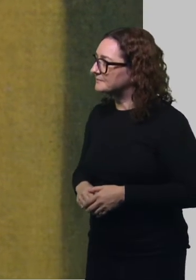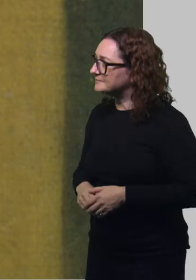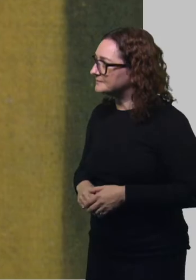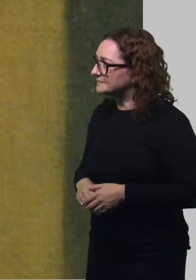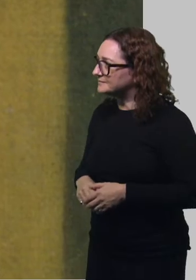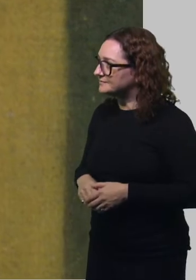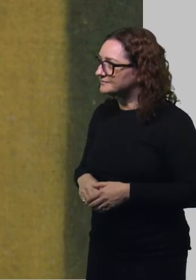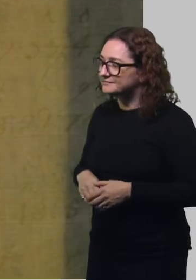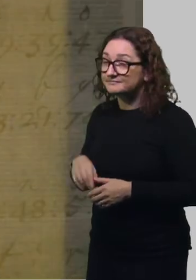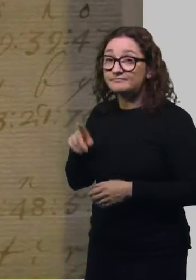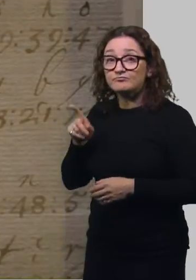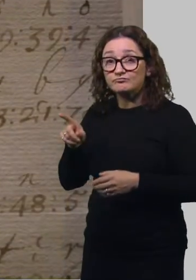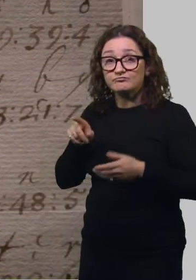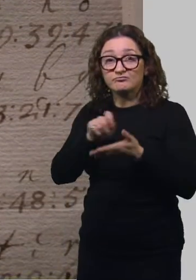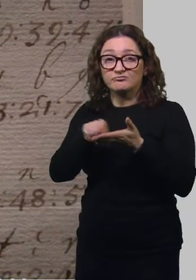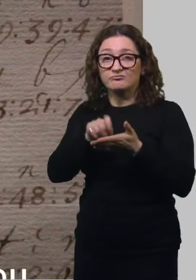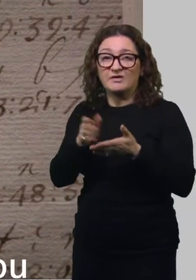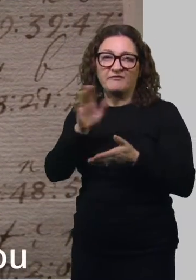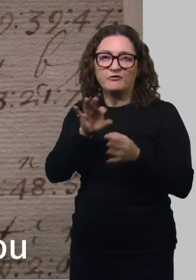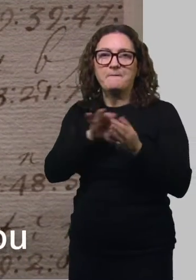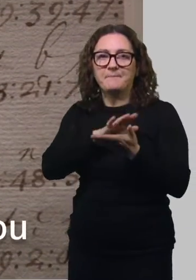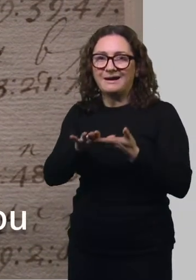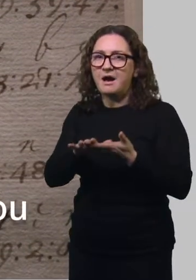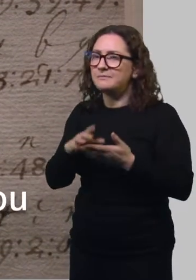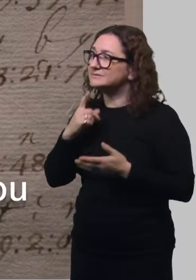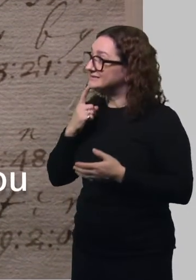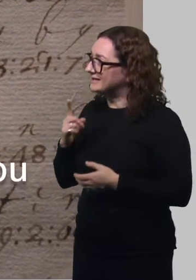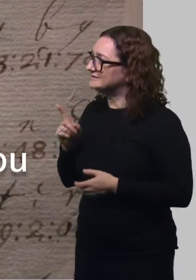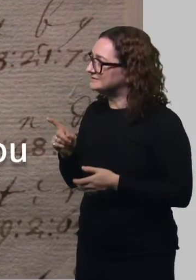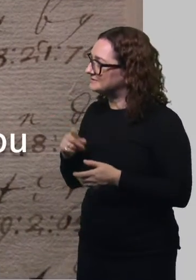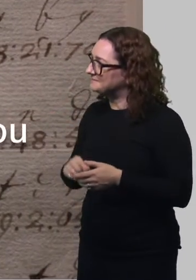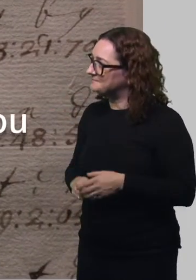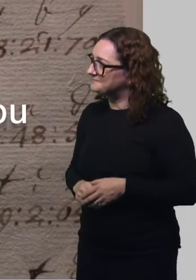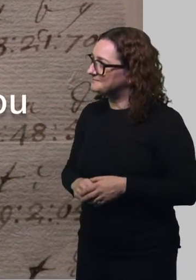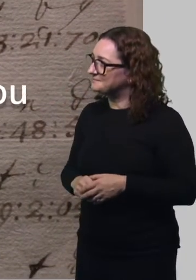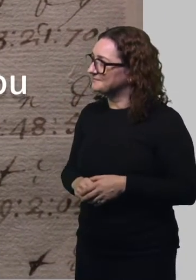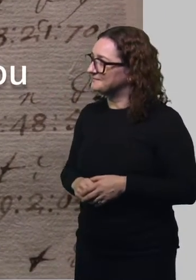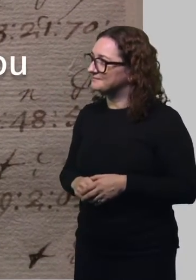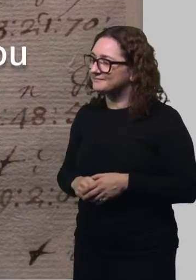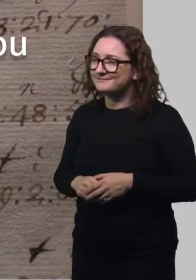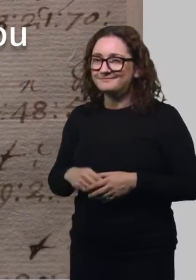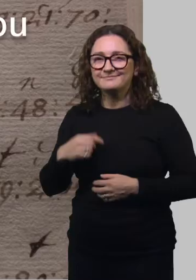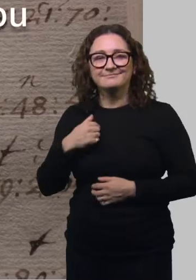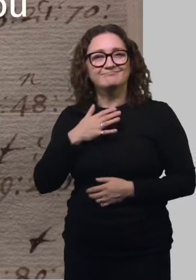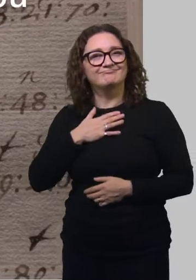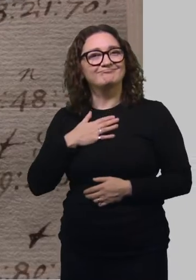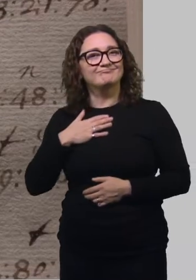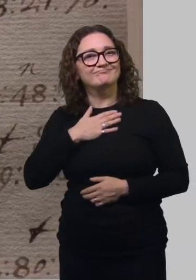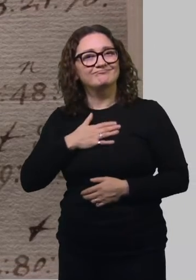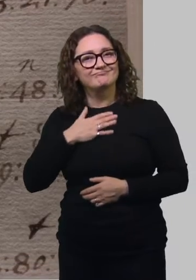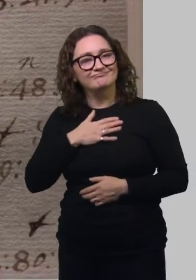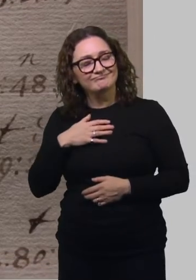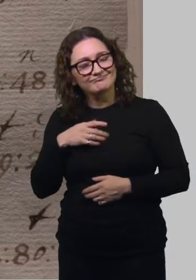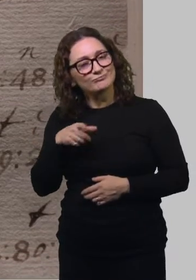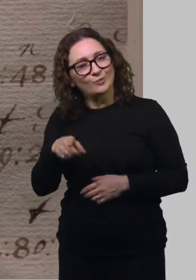Charles, writing from Buckingham, says, "It is a great contentment to me to find you so ready to follow my directions." Maurice's